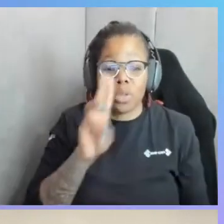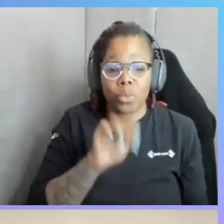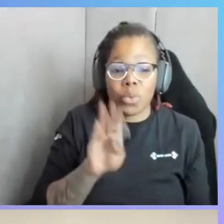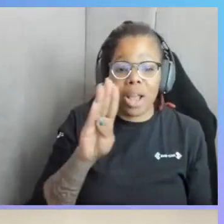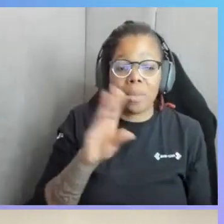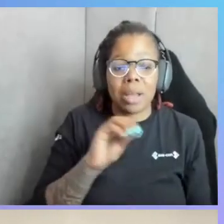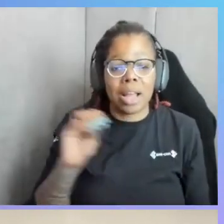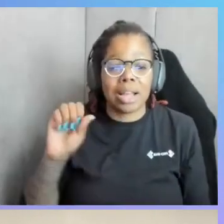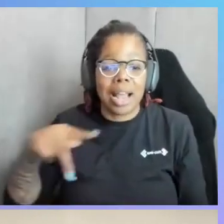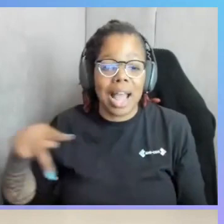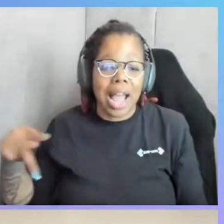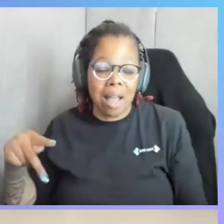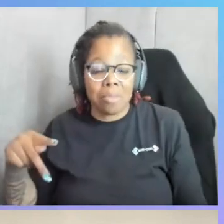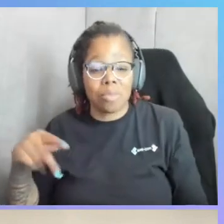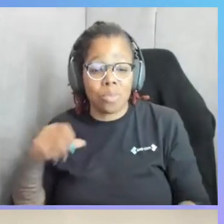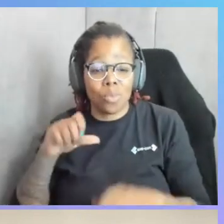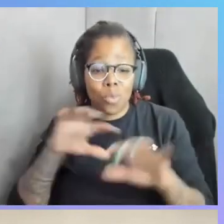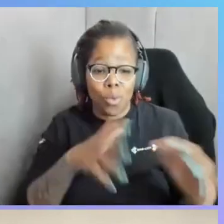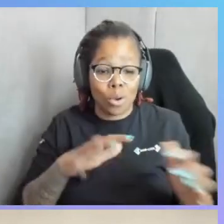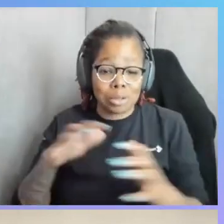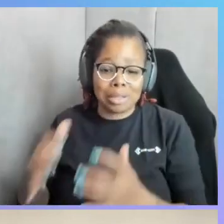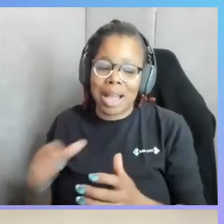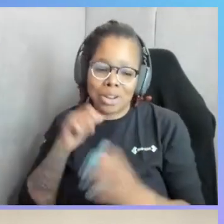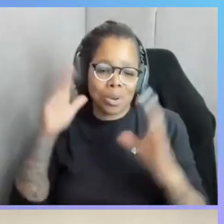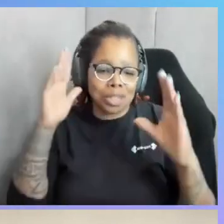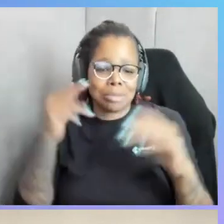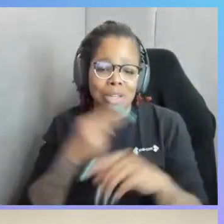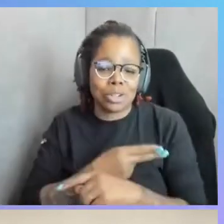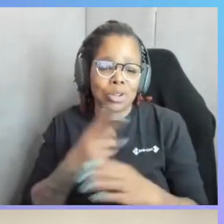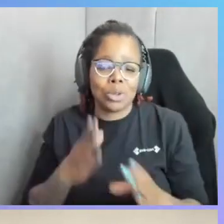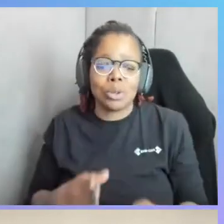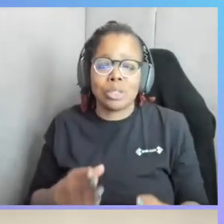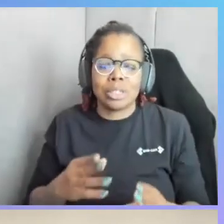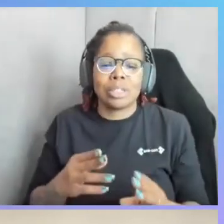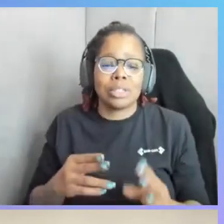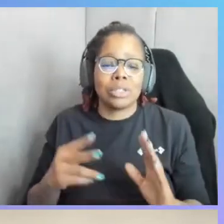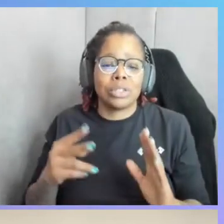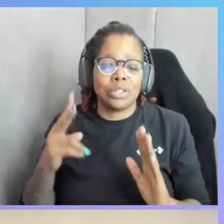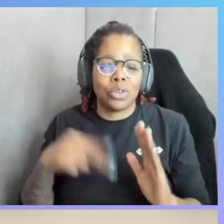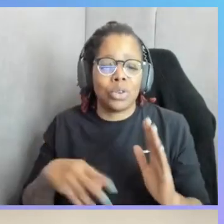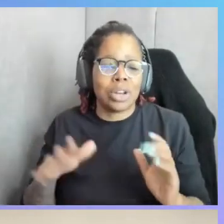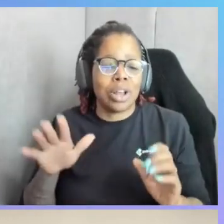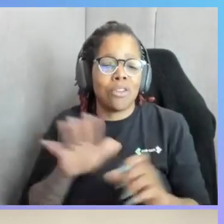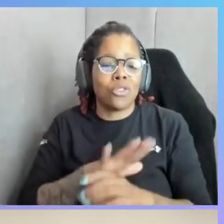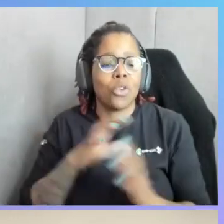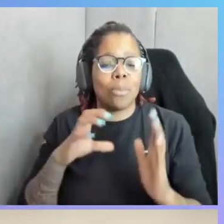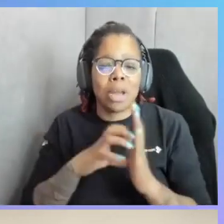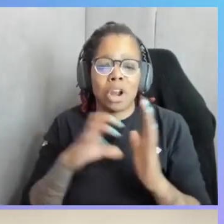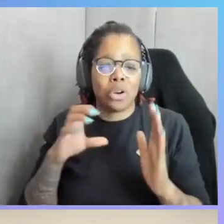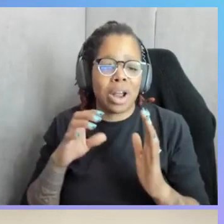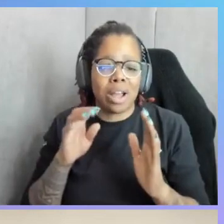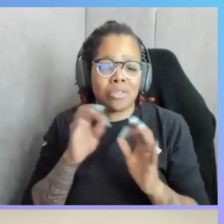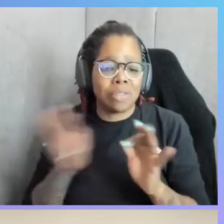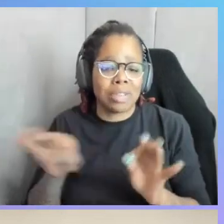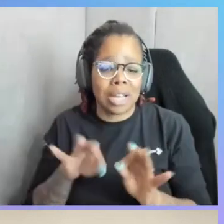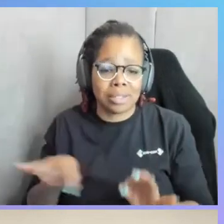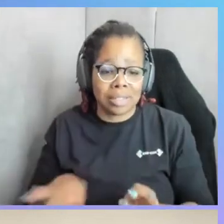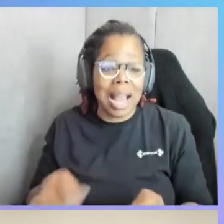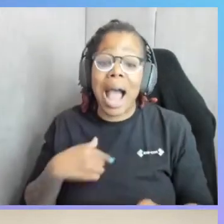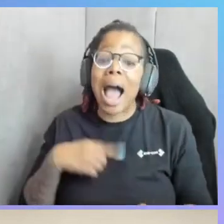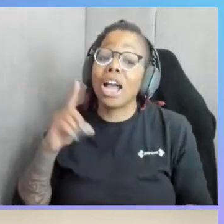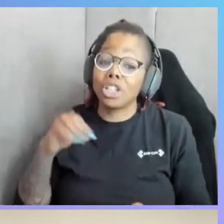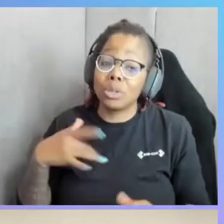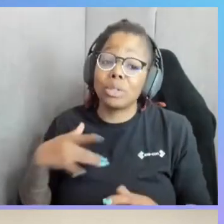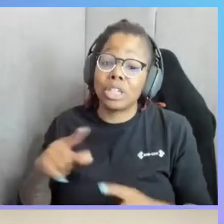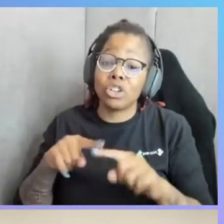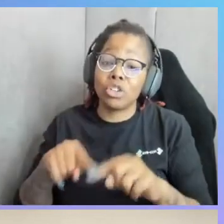the app world, I don't expect users to ever read a full paragraph of text. I do tend to rely on